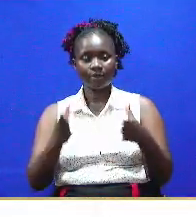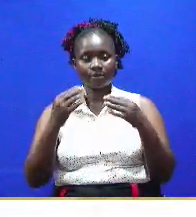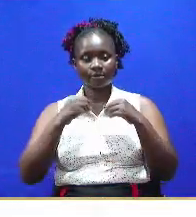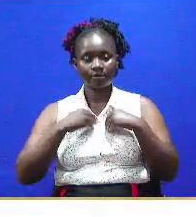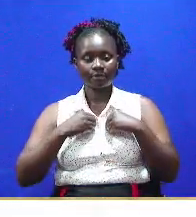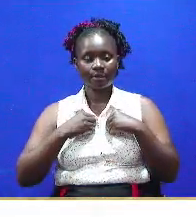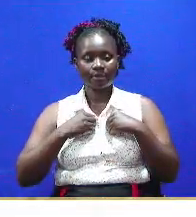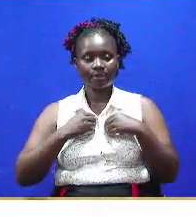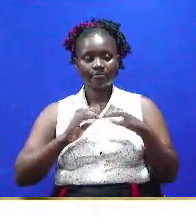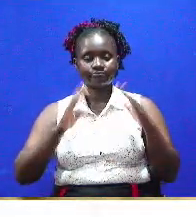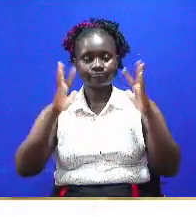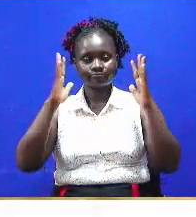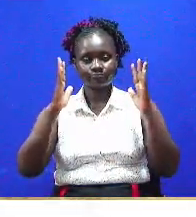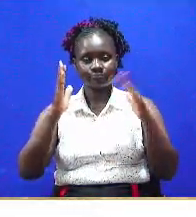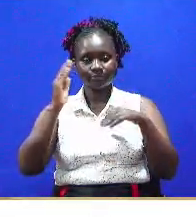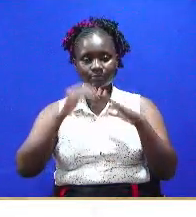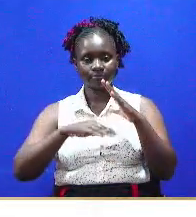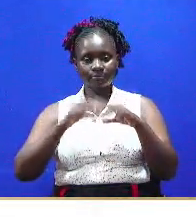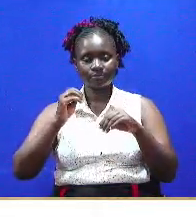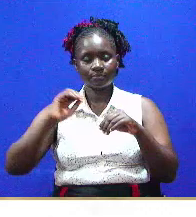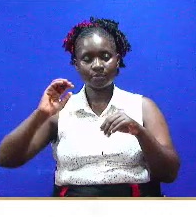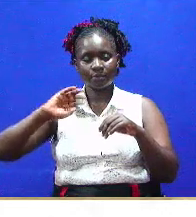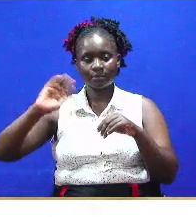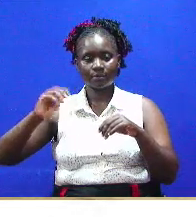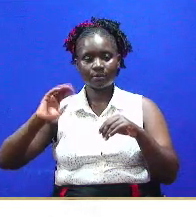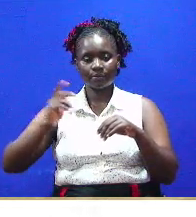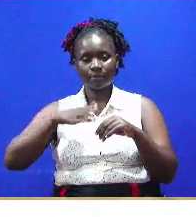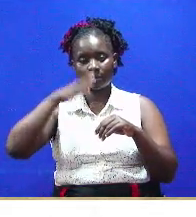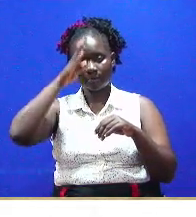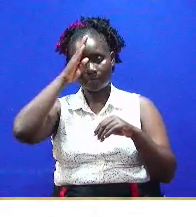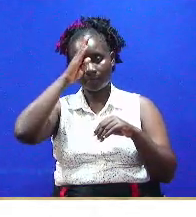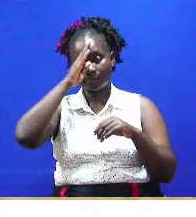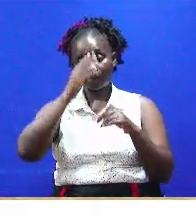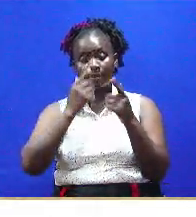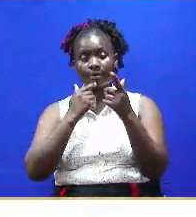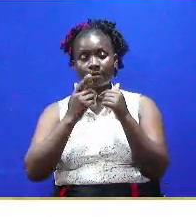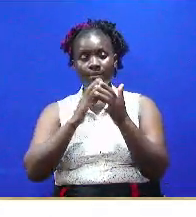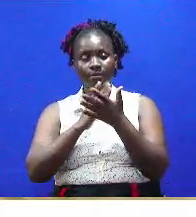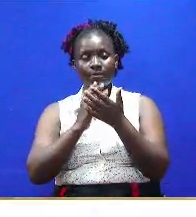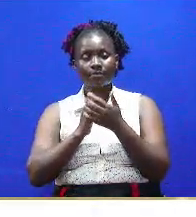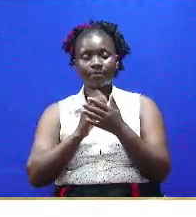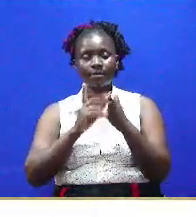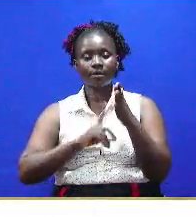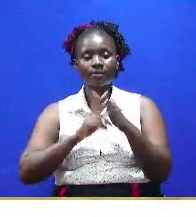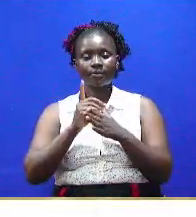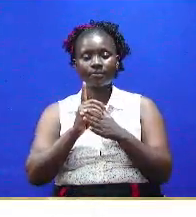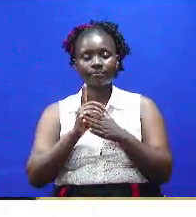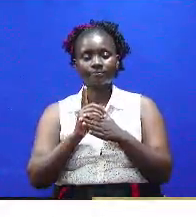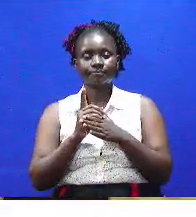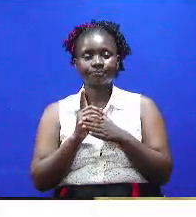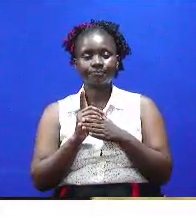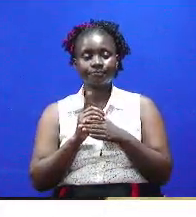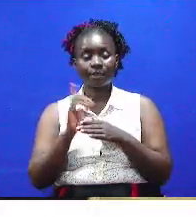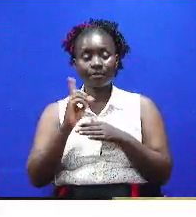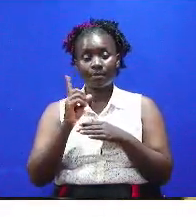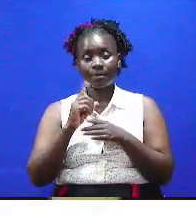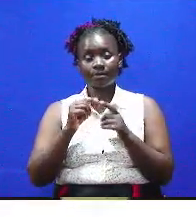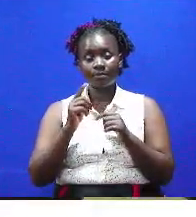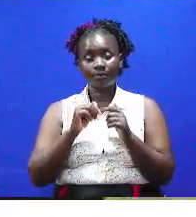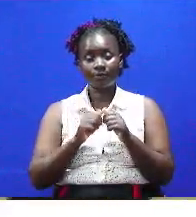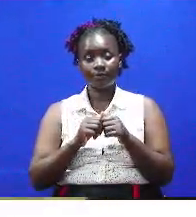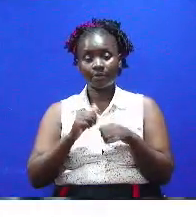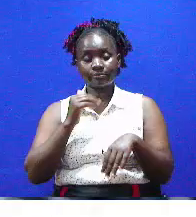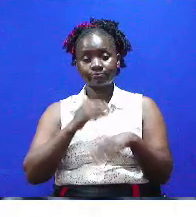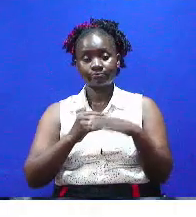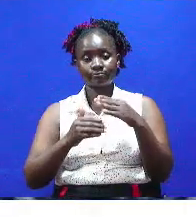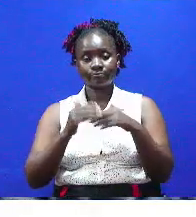omoyego yugo chengerwa ase kaunti yuo asebo yugo abaga okwanera egatie meroberi ya magendro anene mono igore obwaga